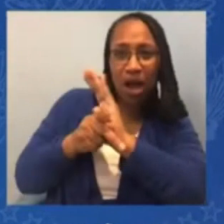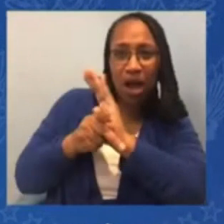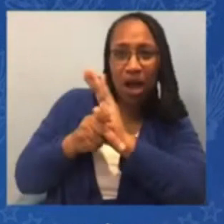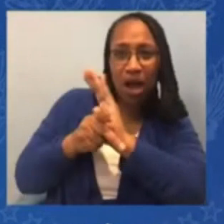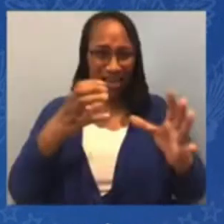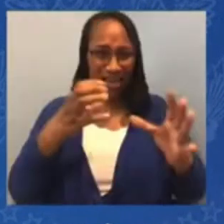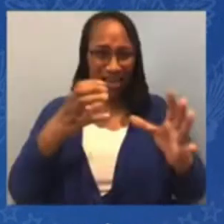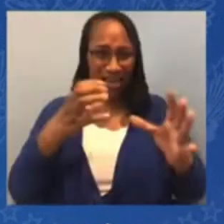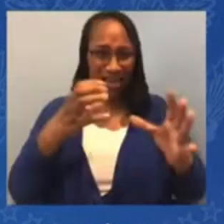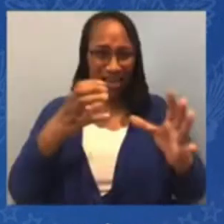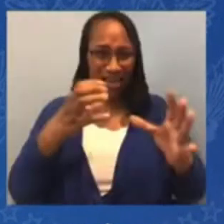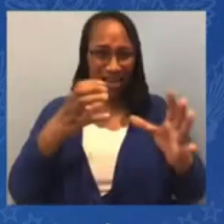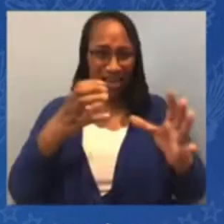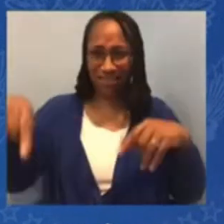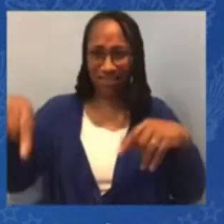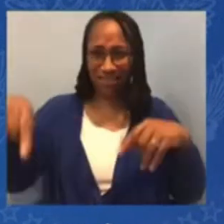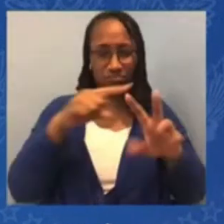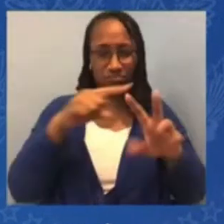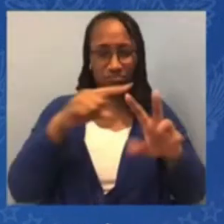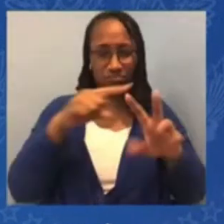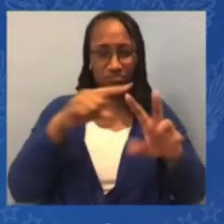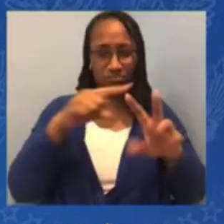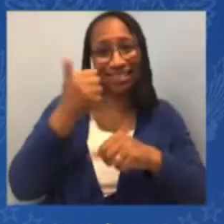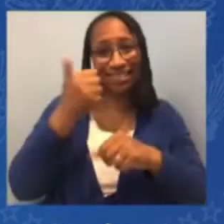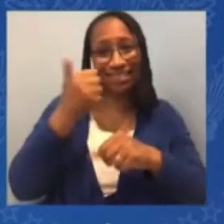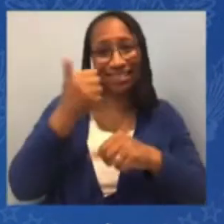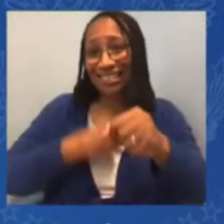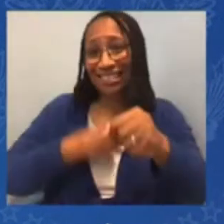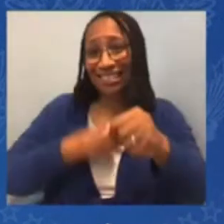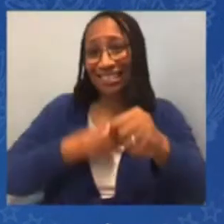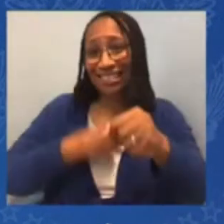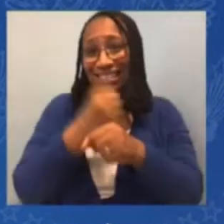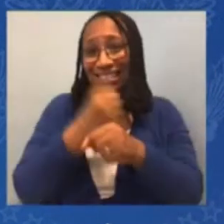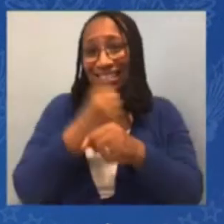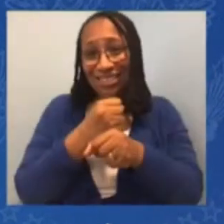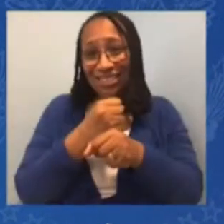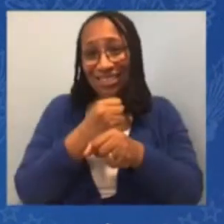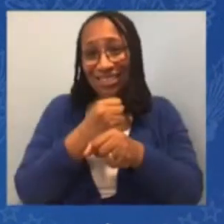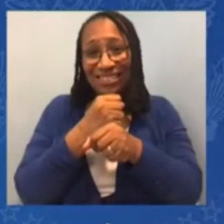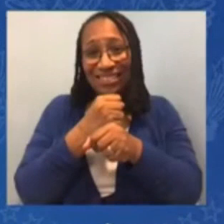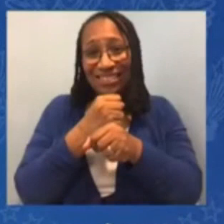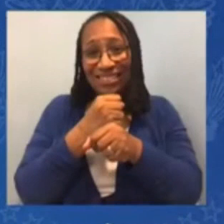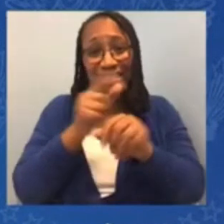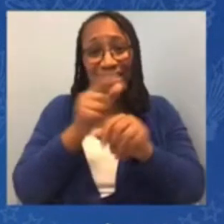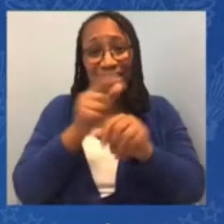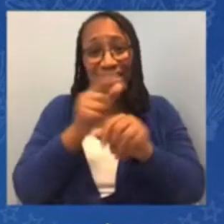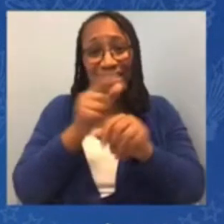gun manufacturer is immune from liability. I didn't know that.